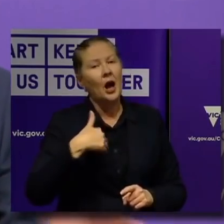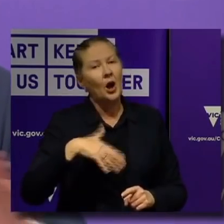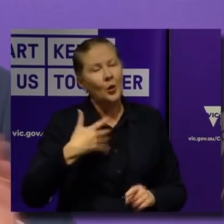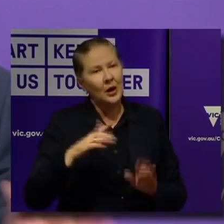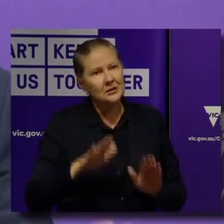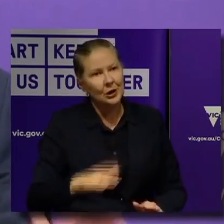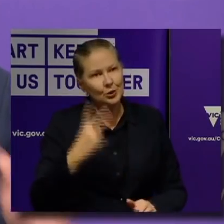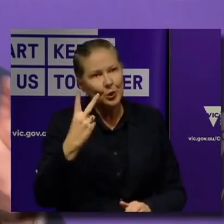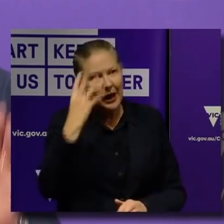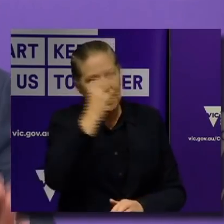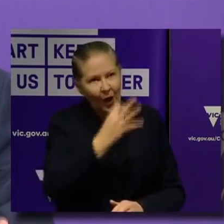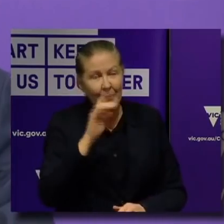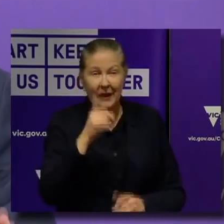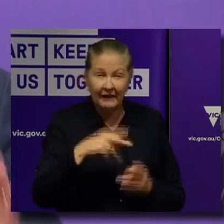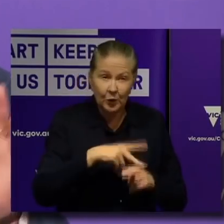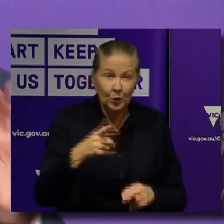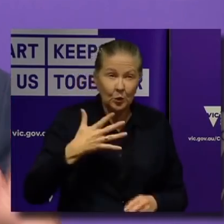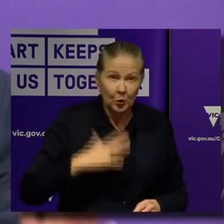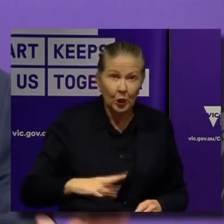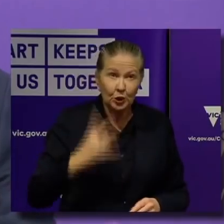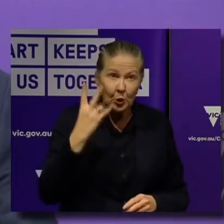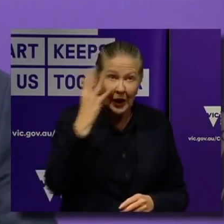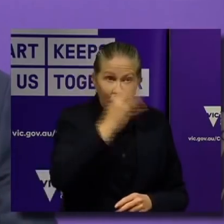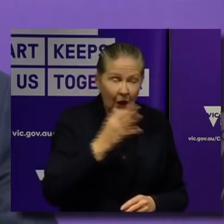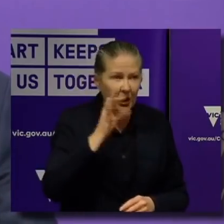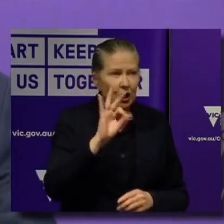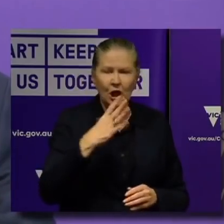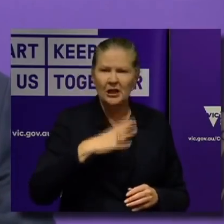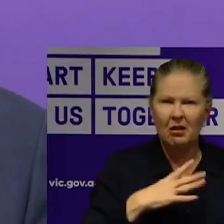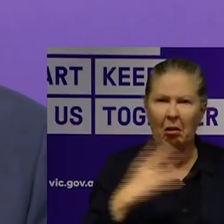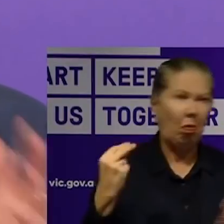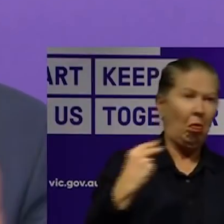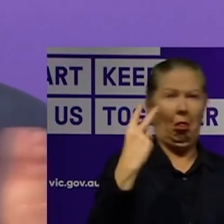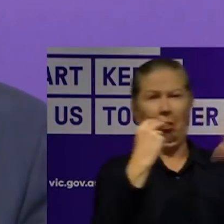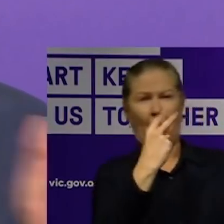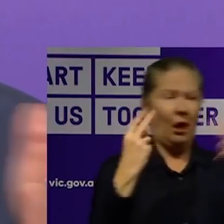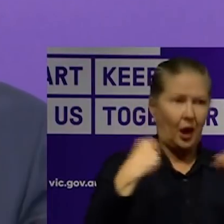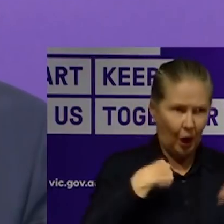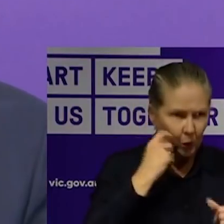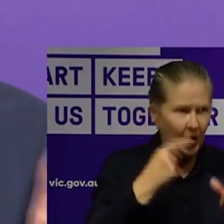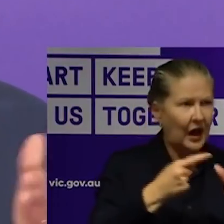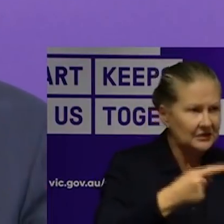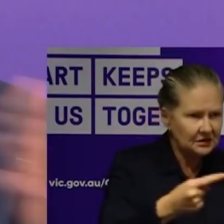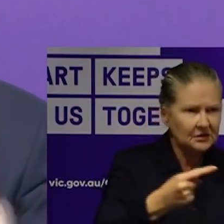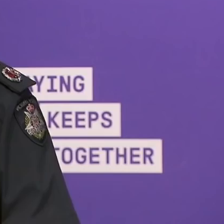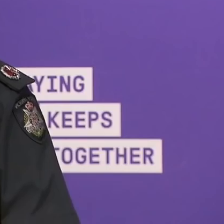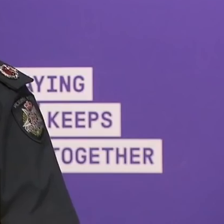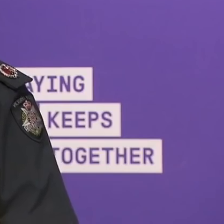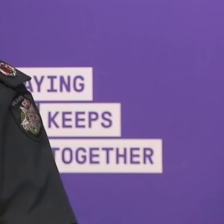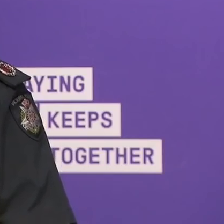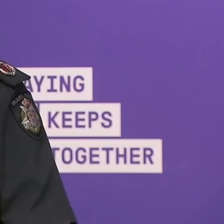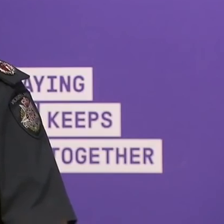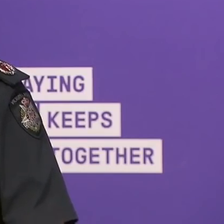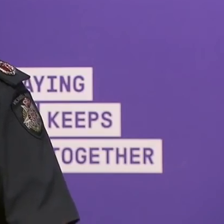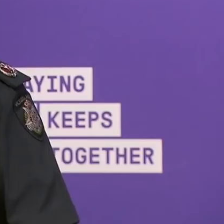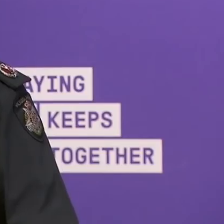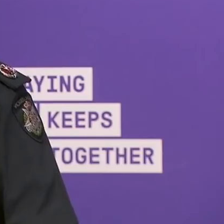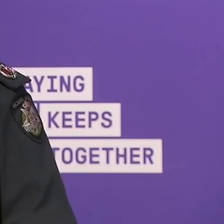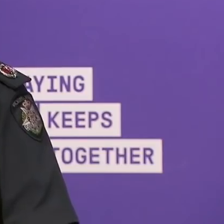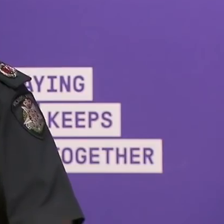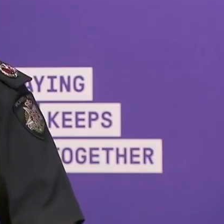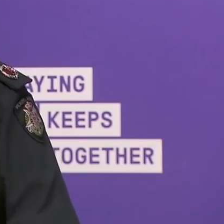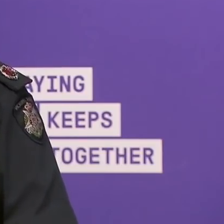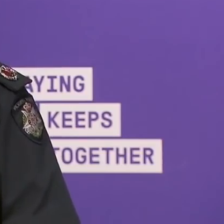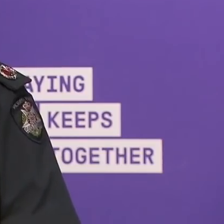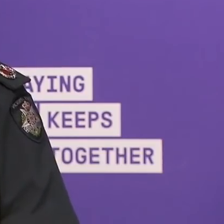need to be talking over each other. Just go one at time and I'll answer every single question. I can call people, I don't want to have to do that. But there were 16 others